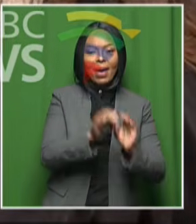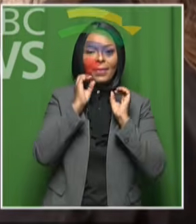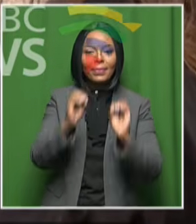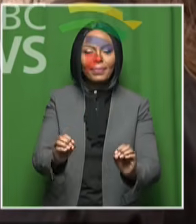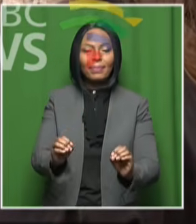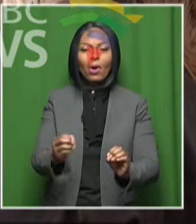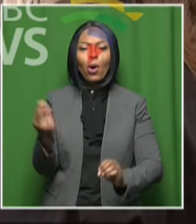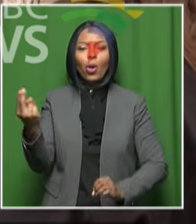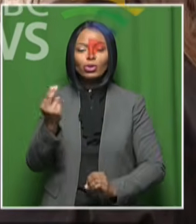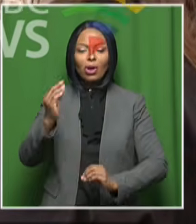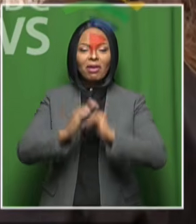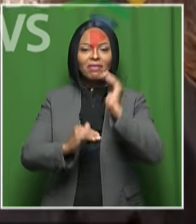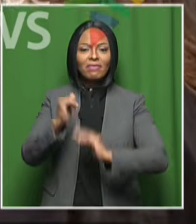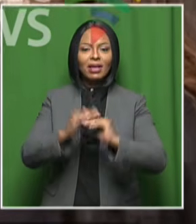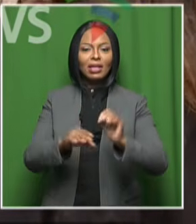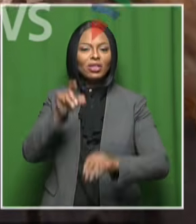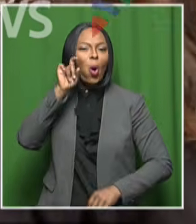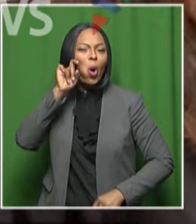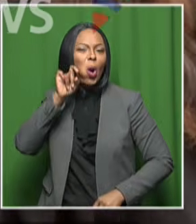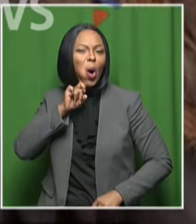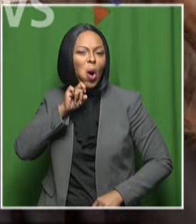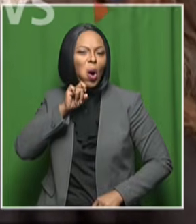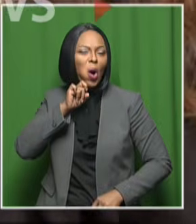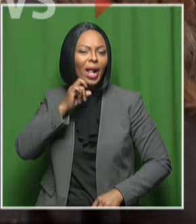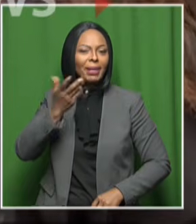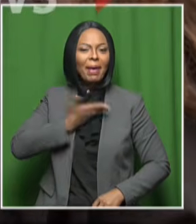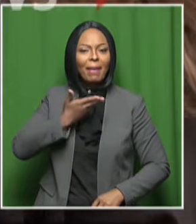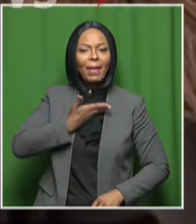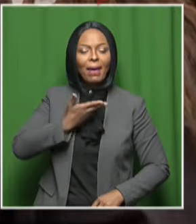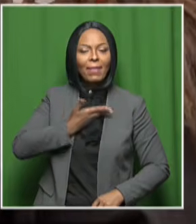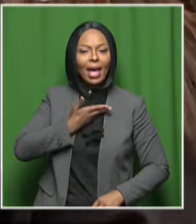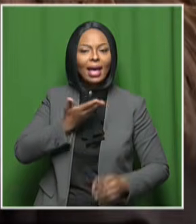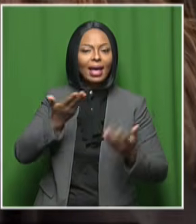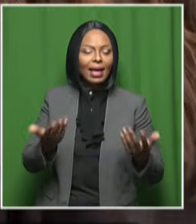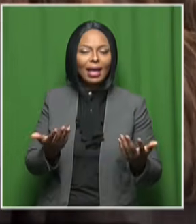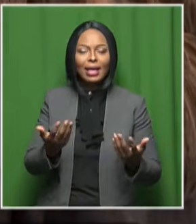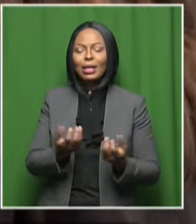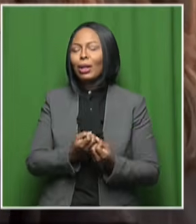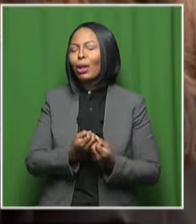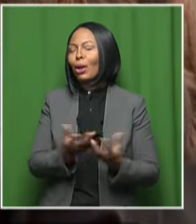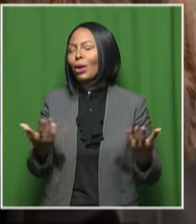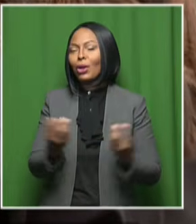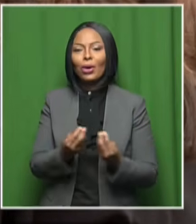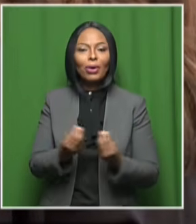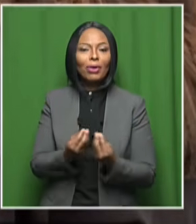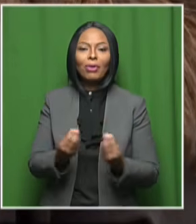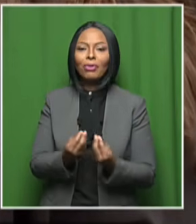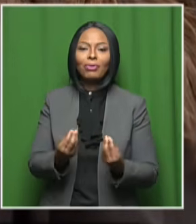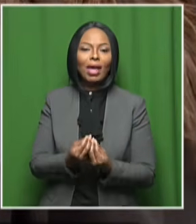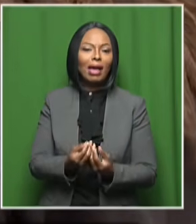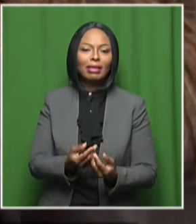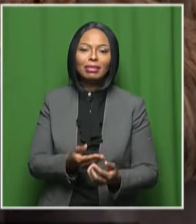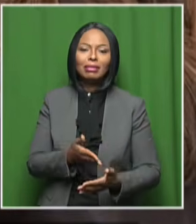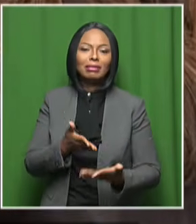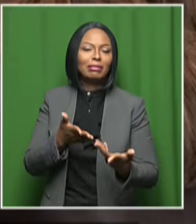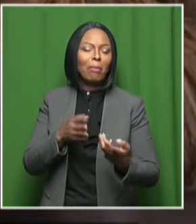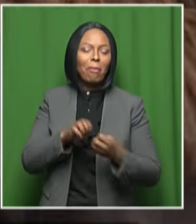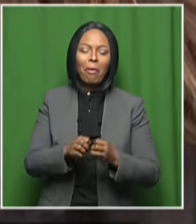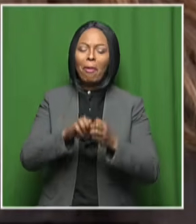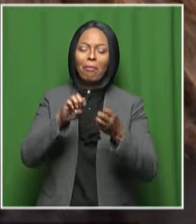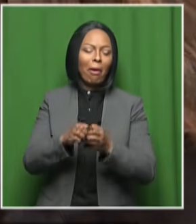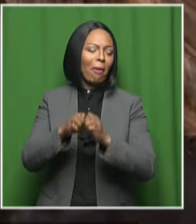it's poorly maintained, many pipes and components need repairs. There's just so much behind this as well. And I know that the